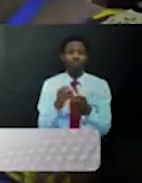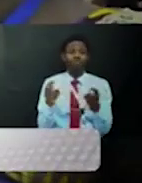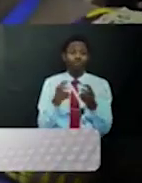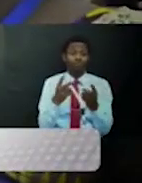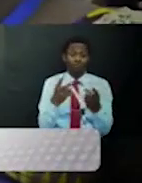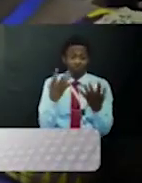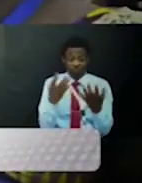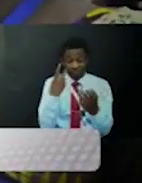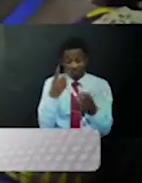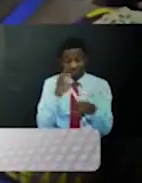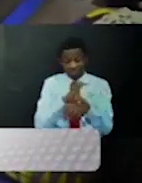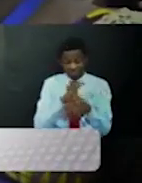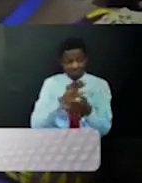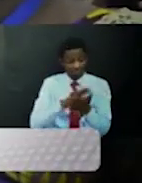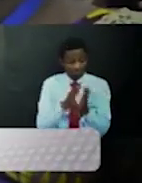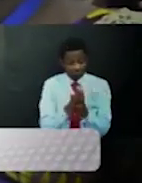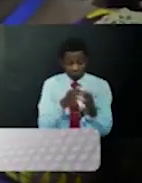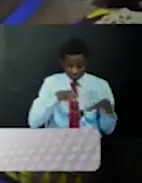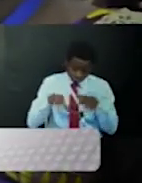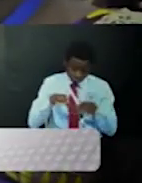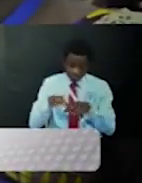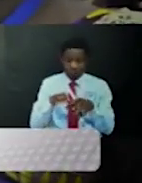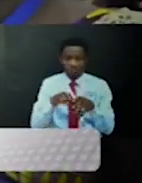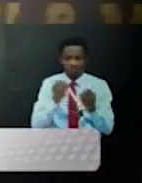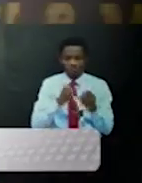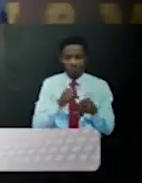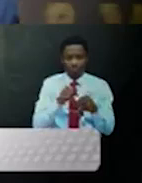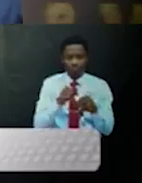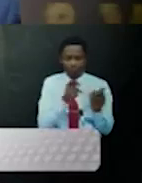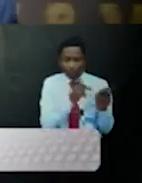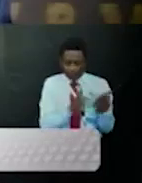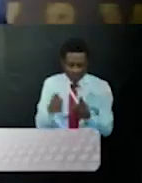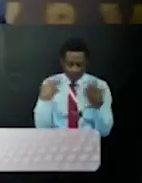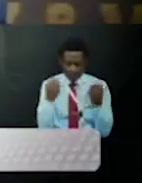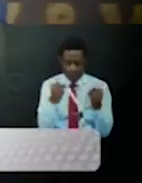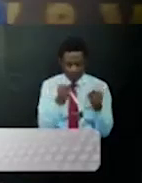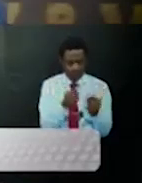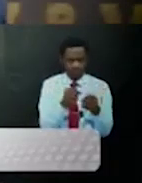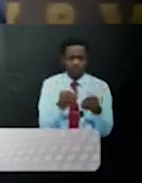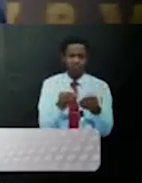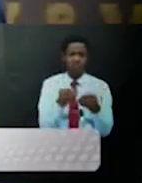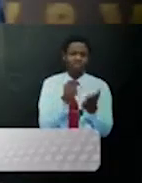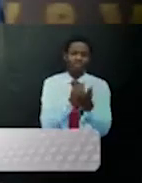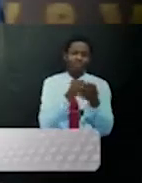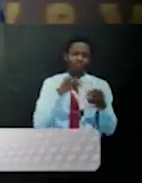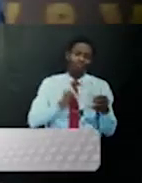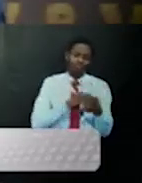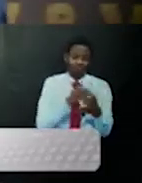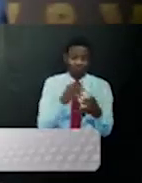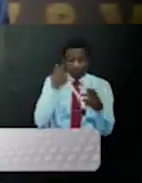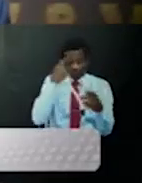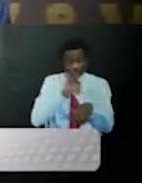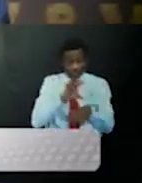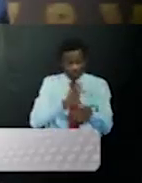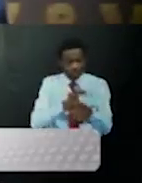the church revamp, we have to statically deploy them. For the church, the fighting echelon represents